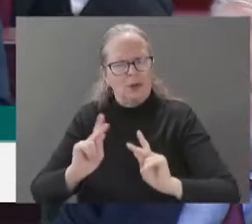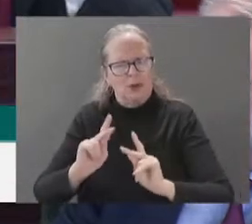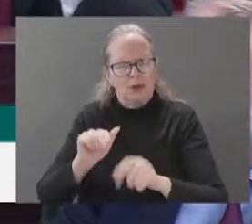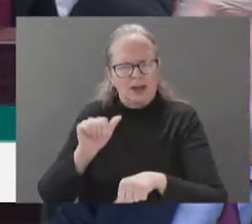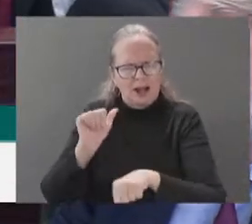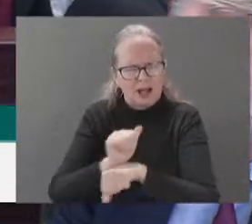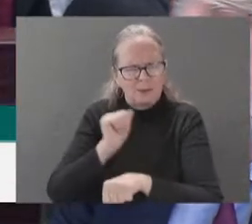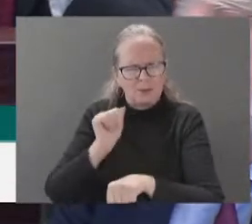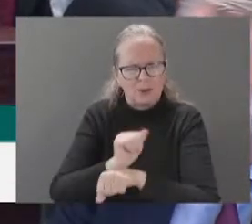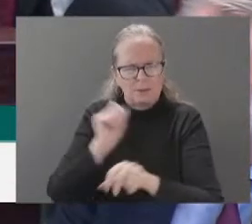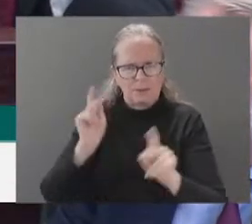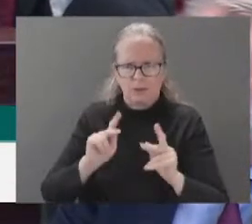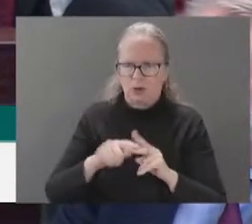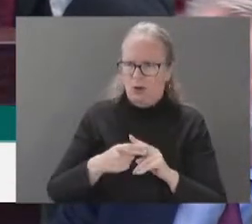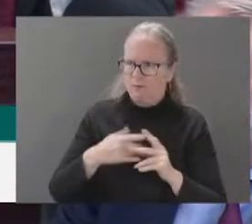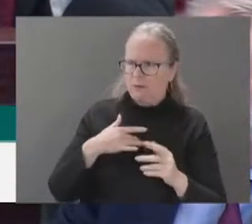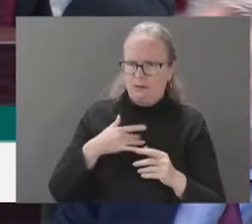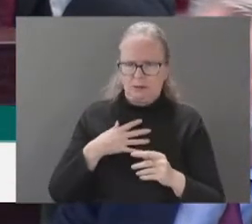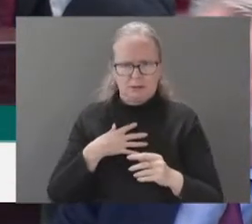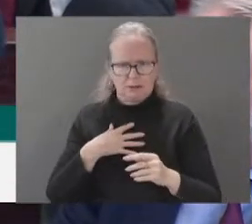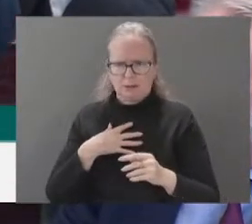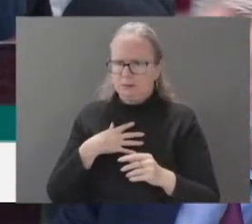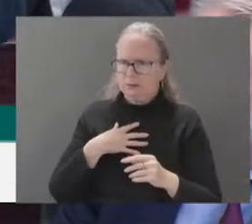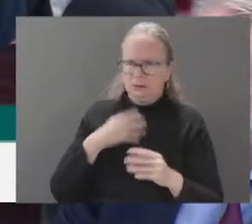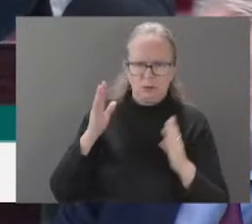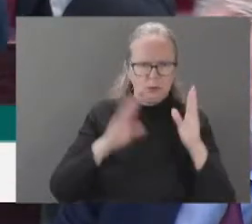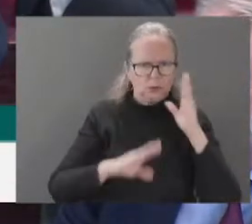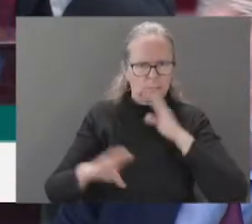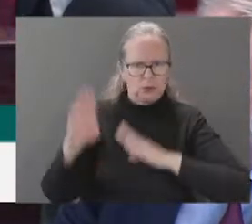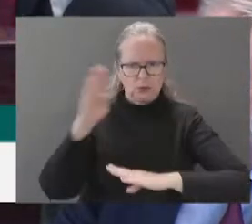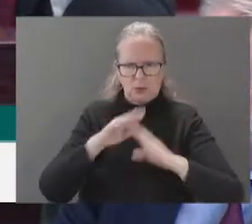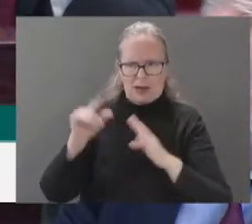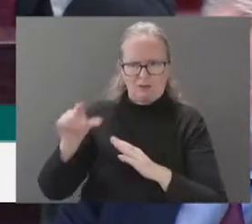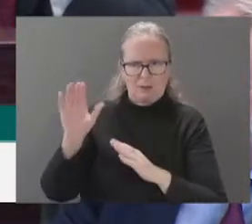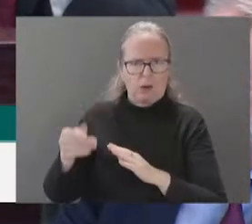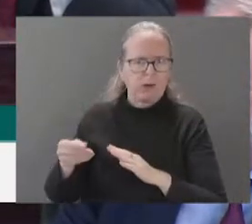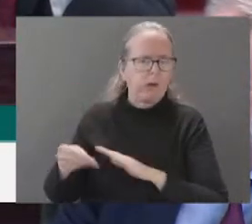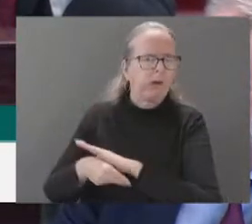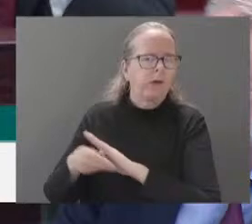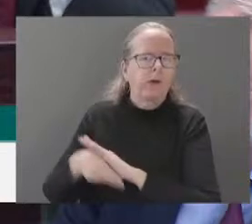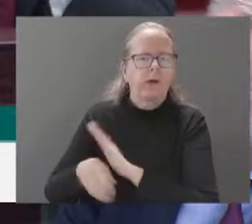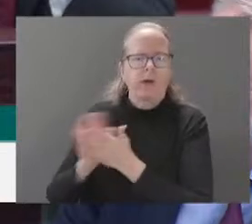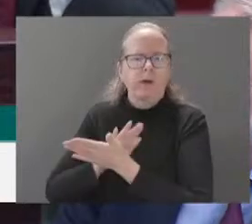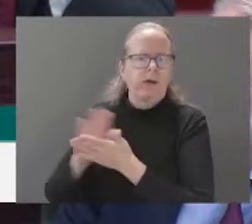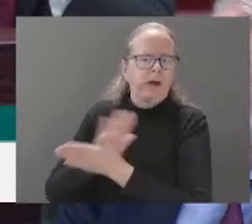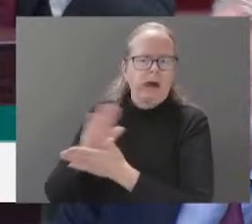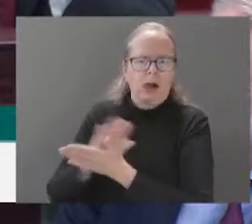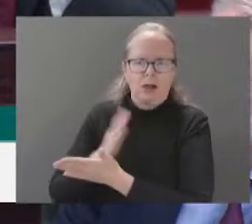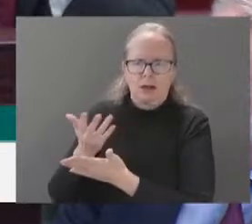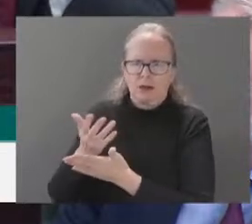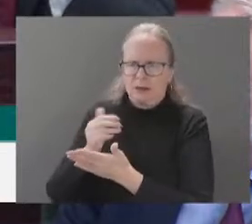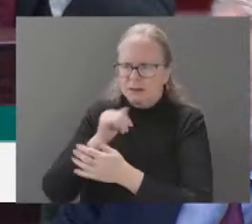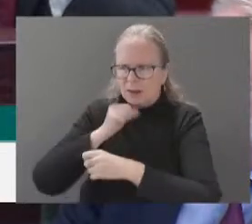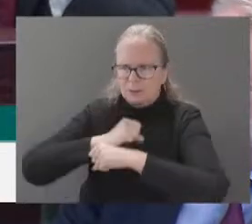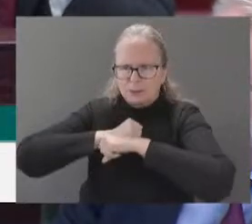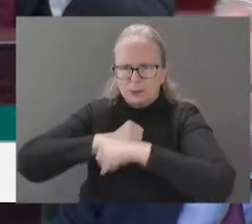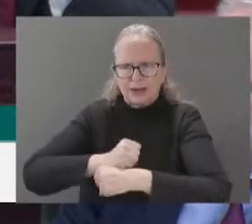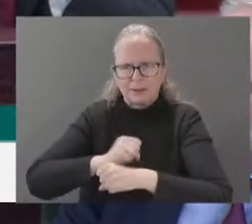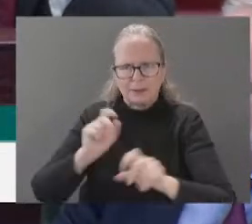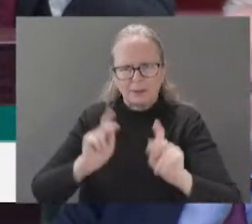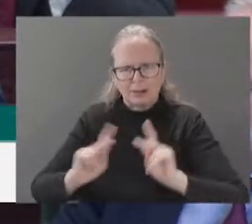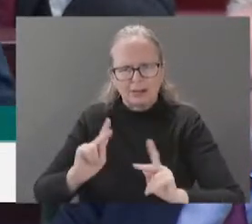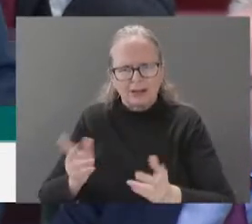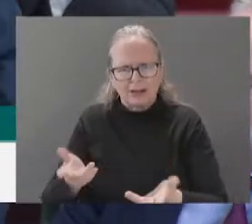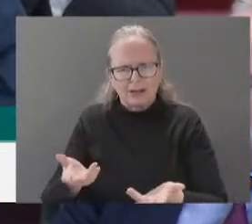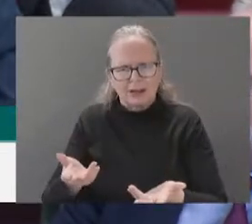jobs than patients will they commit that the findings and indeed those standards that the findings of every single investigation into the ucp's motel